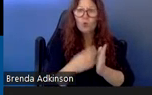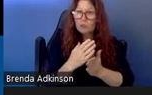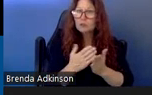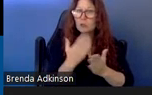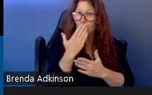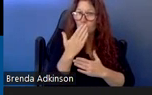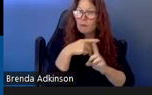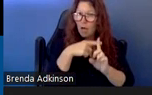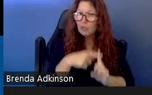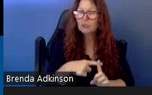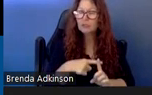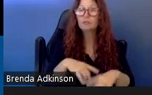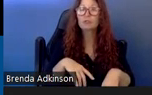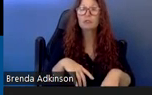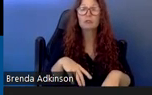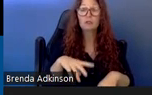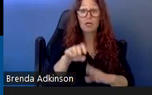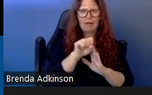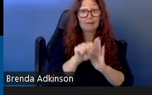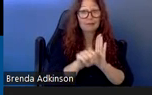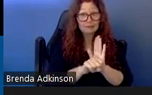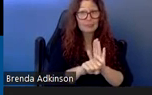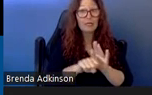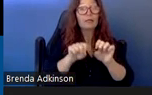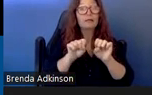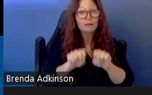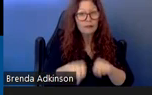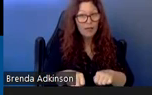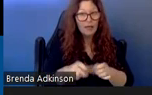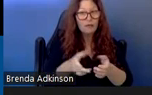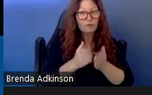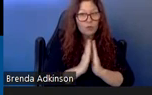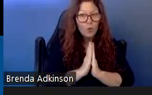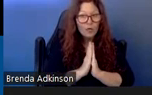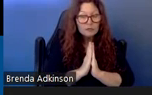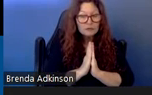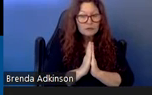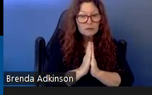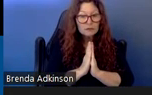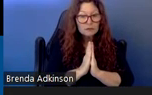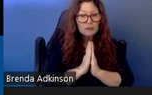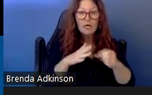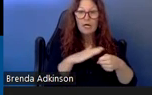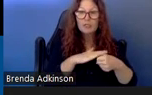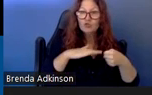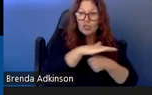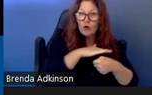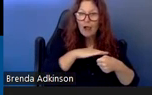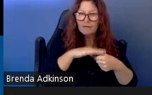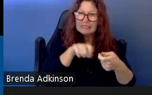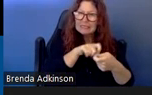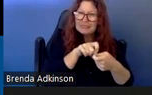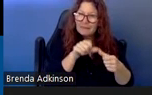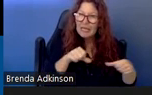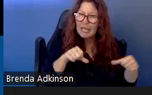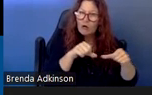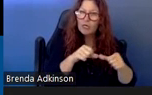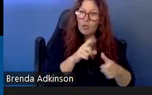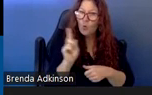is that the state can request specifically geographic areas where they would